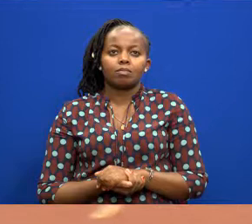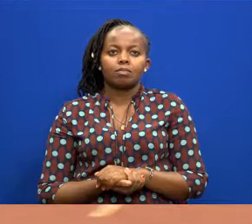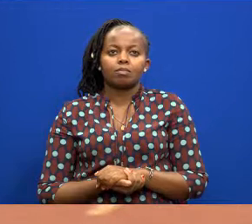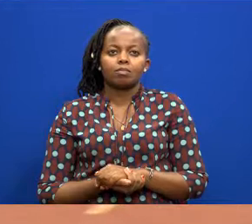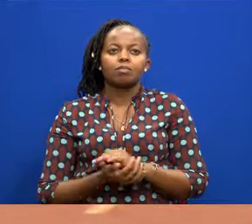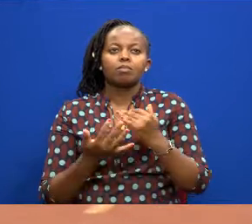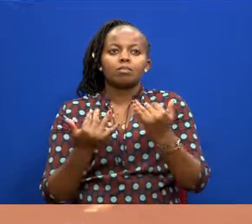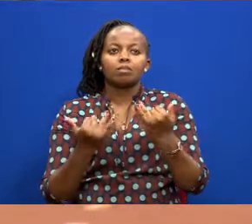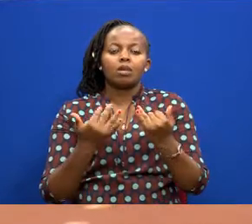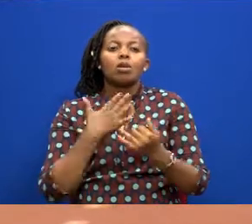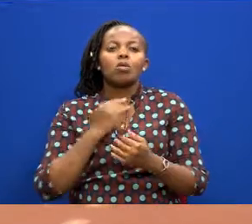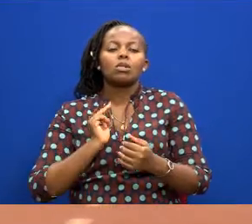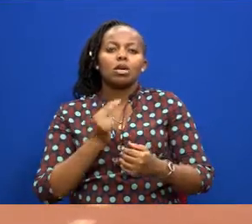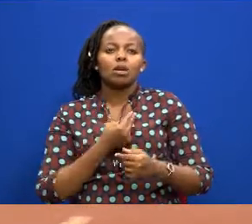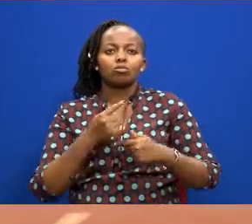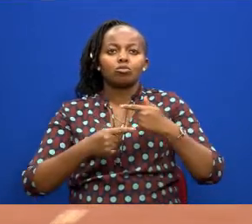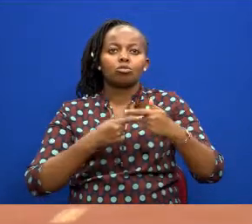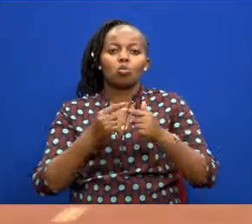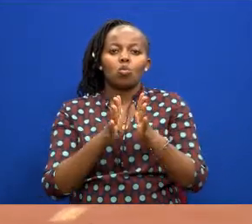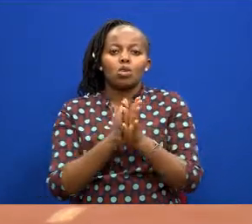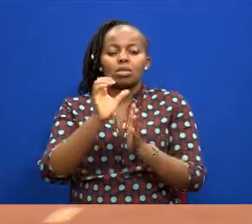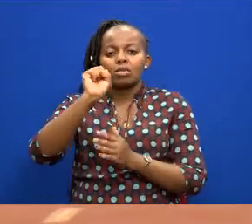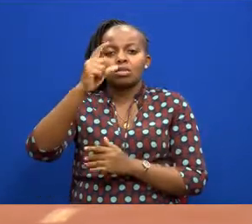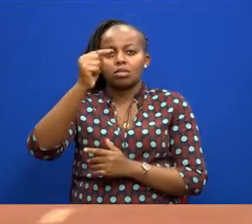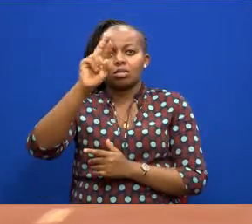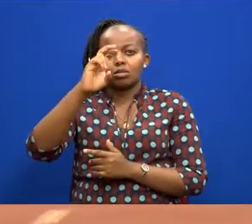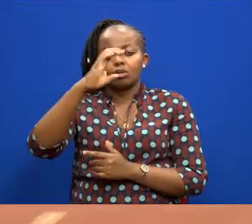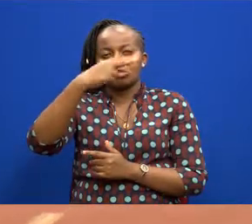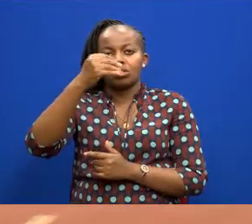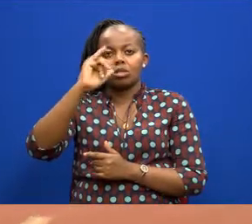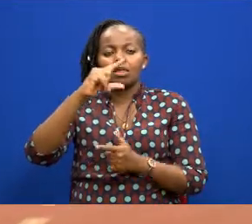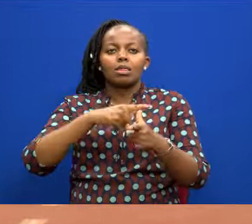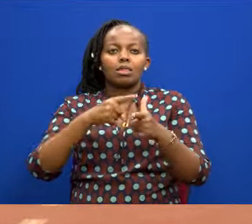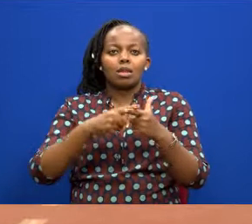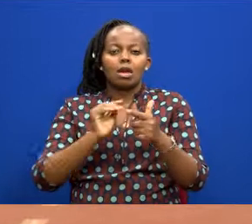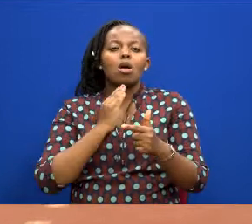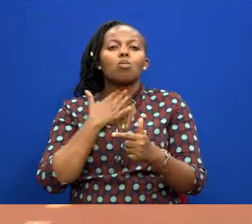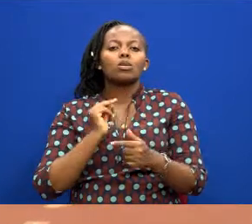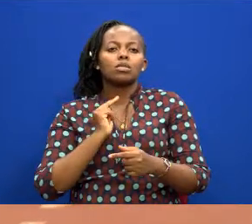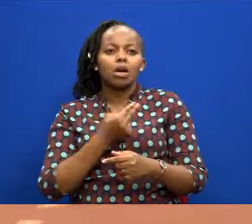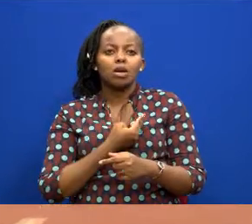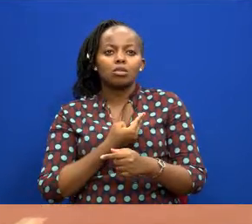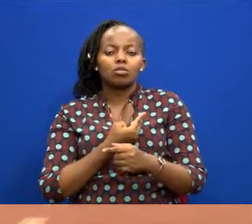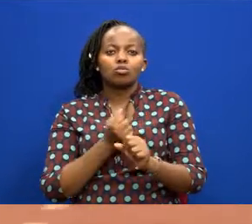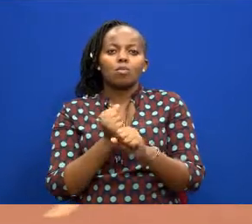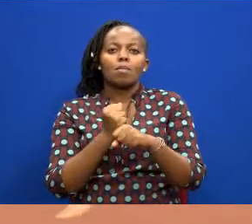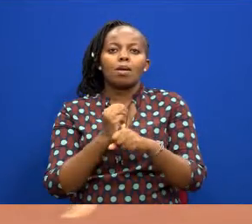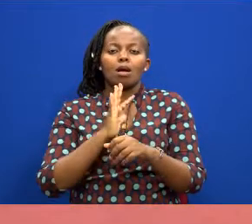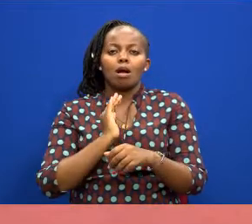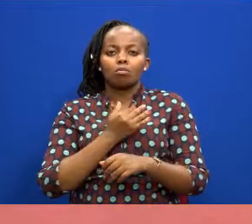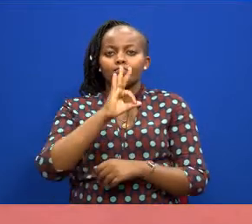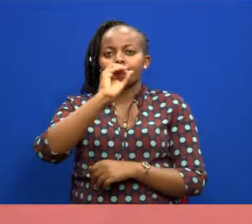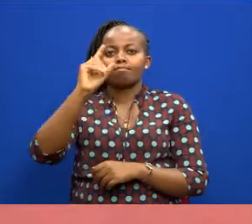All right, now we're going on to a bit of stretching, and on the side, I want us to put our feet slightly